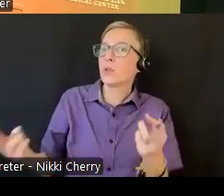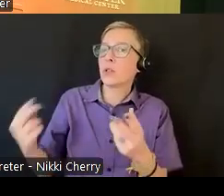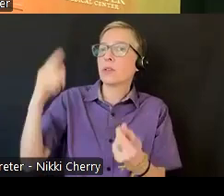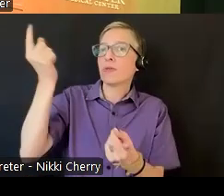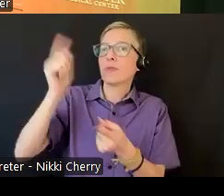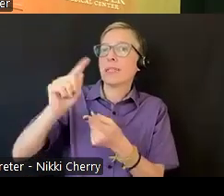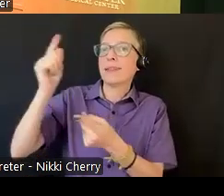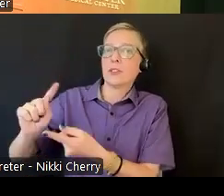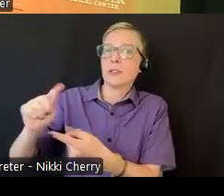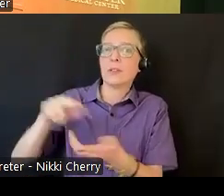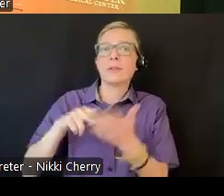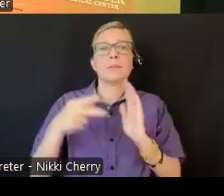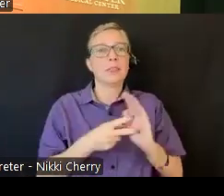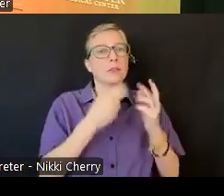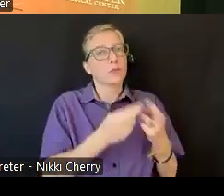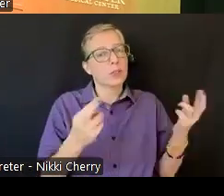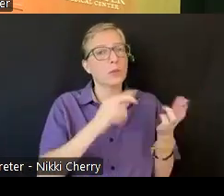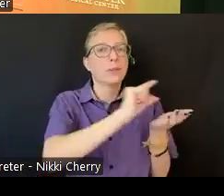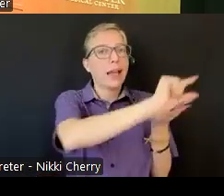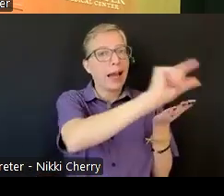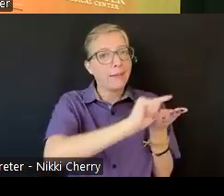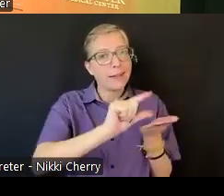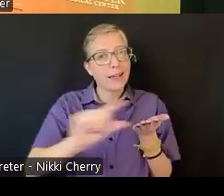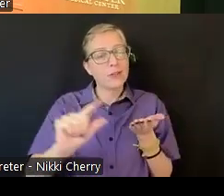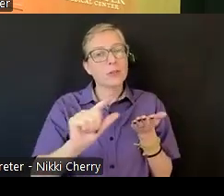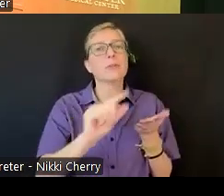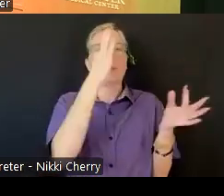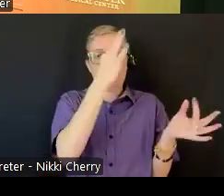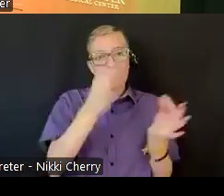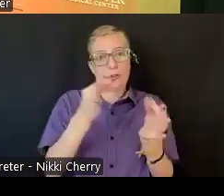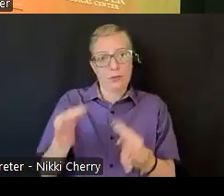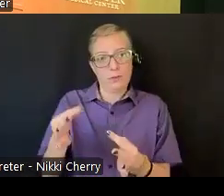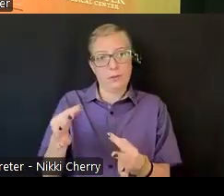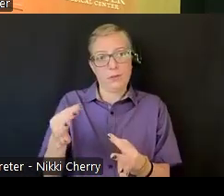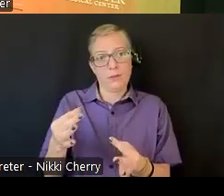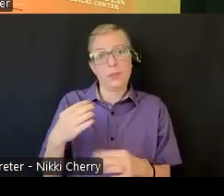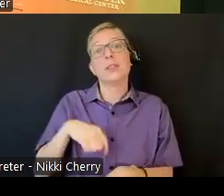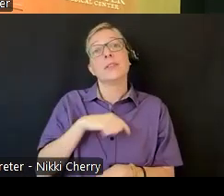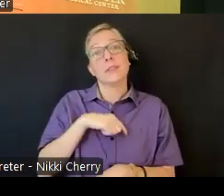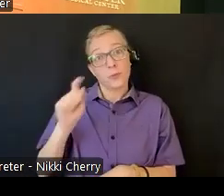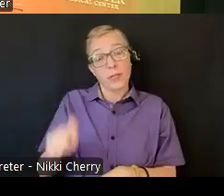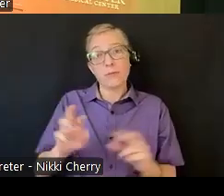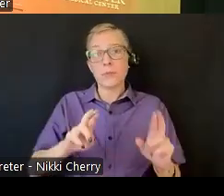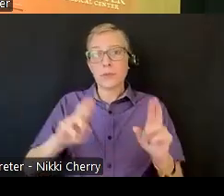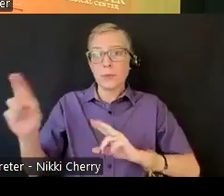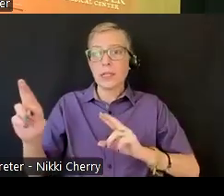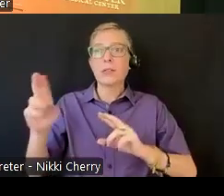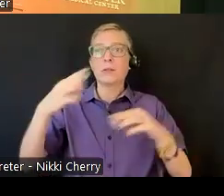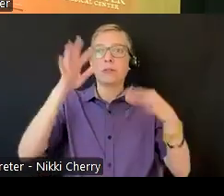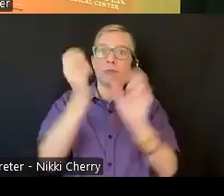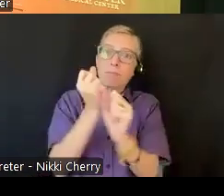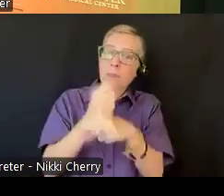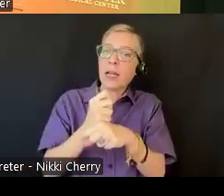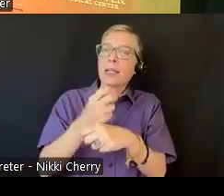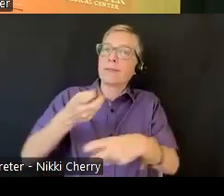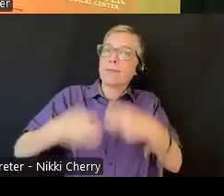allocation decisions. And we have to be prepared to ourselves to make difficult choices in the future. And